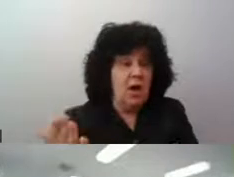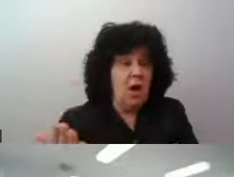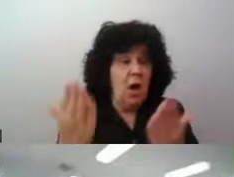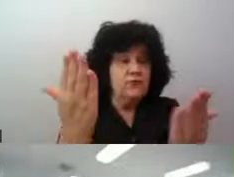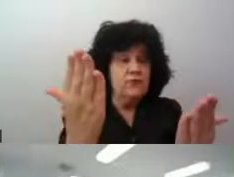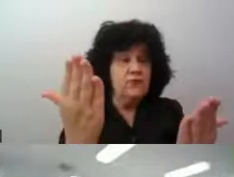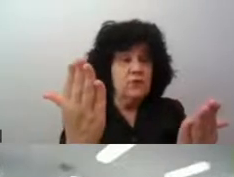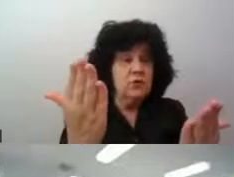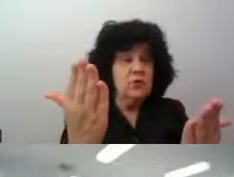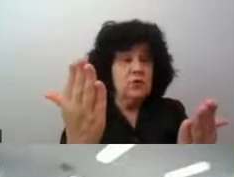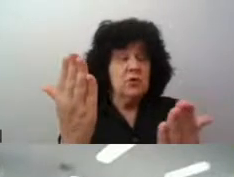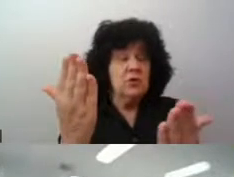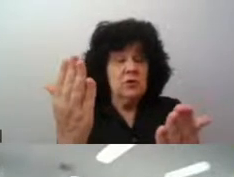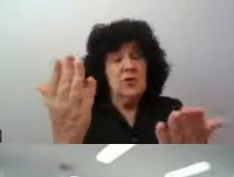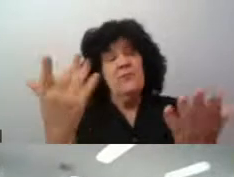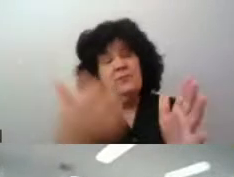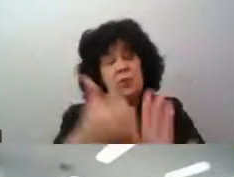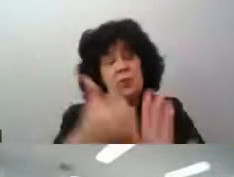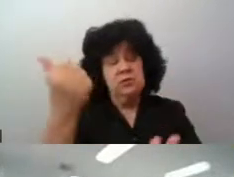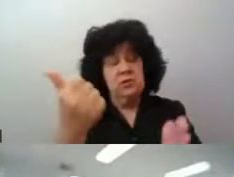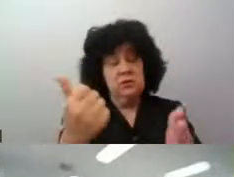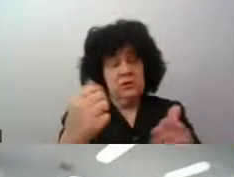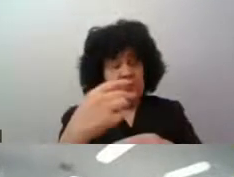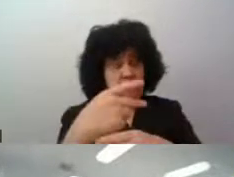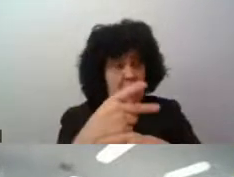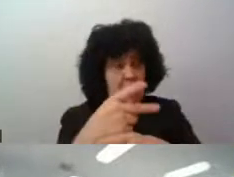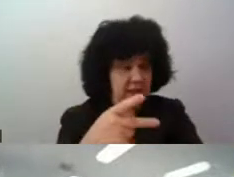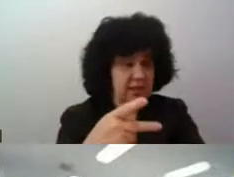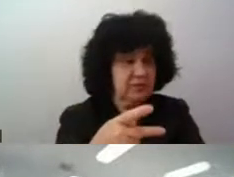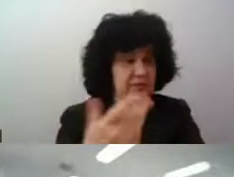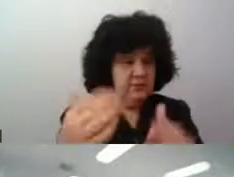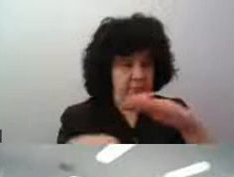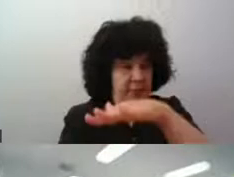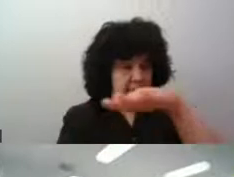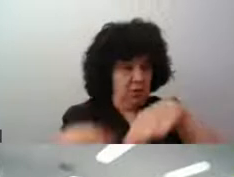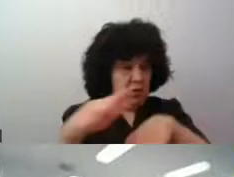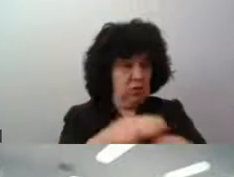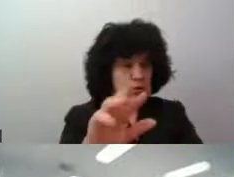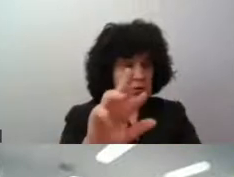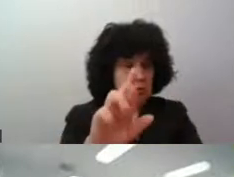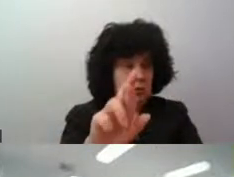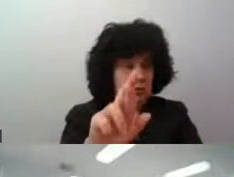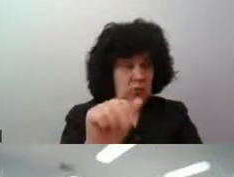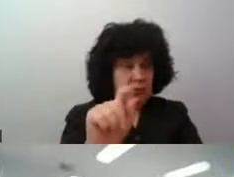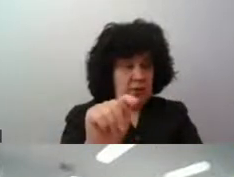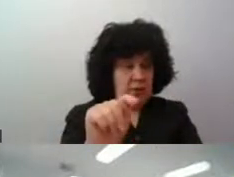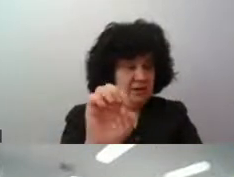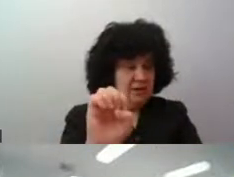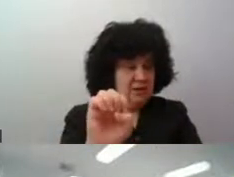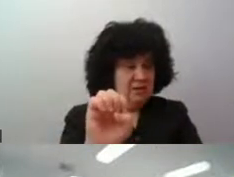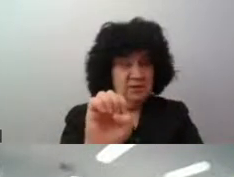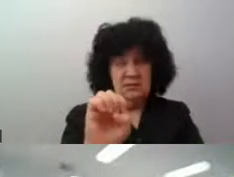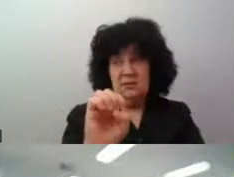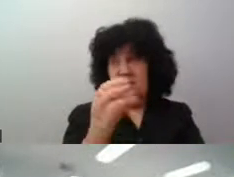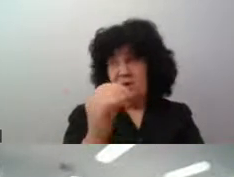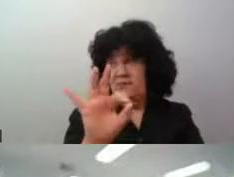mainly the product or the materials? Is it based on some rating some industry standard, or